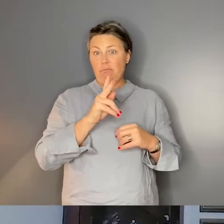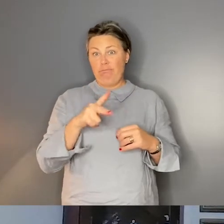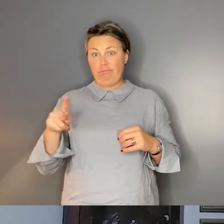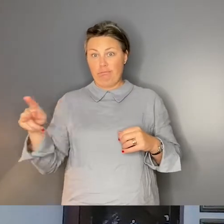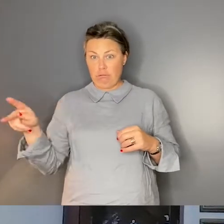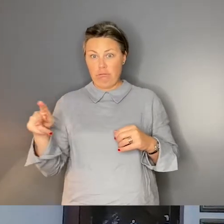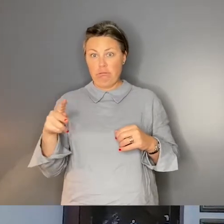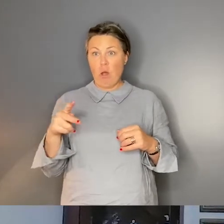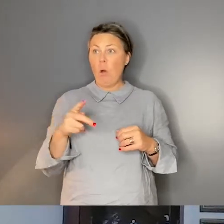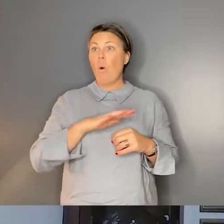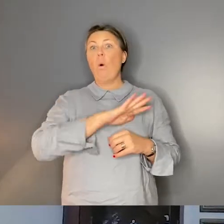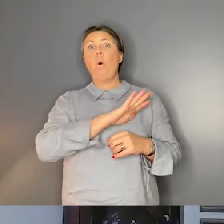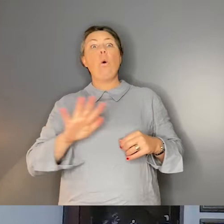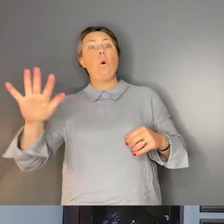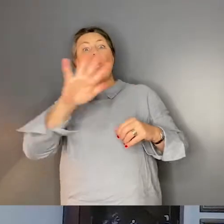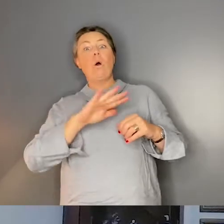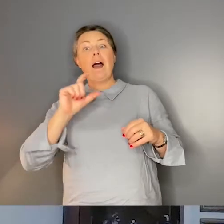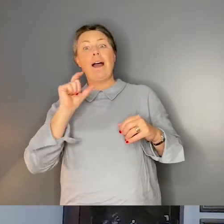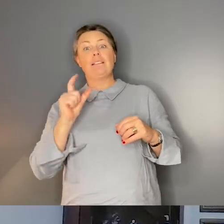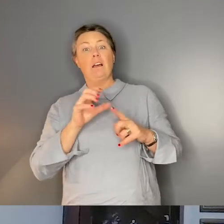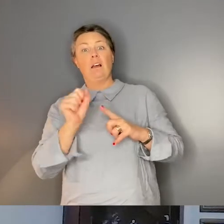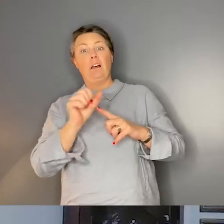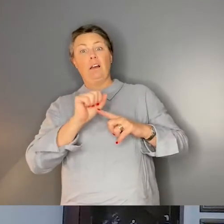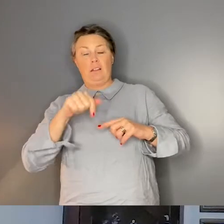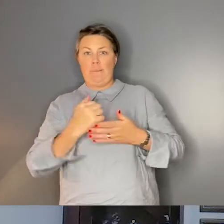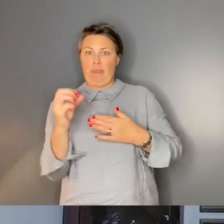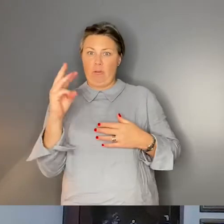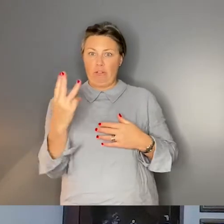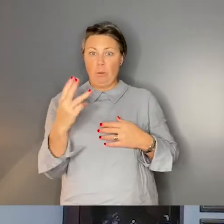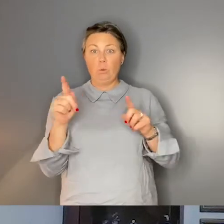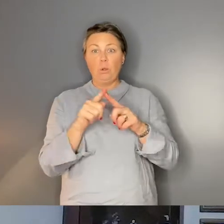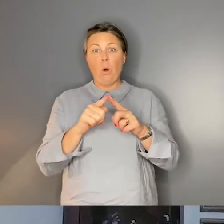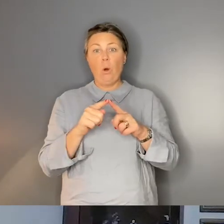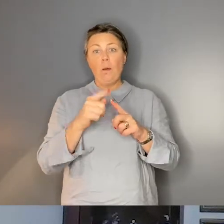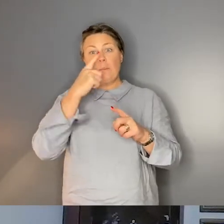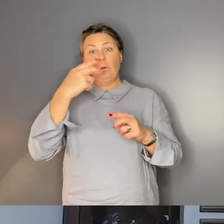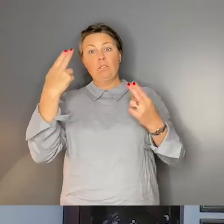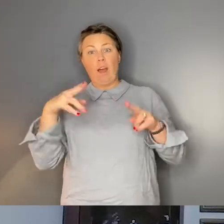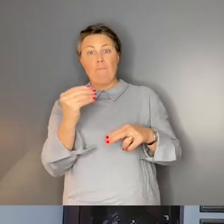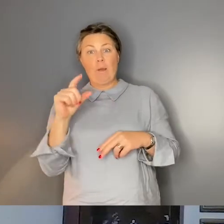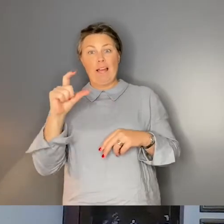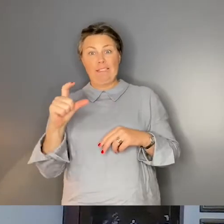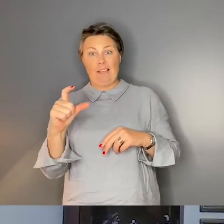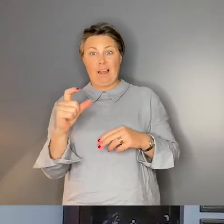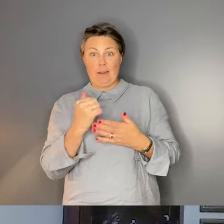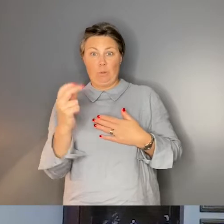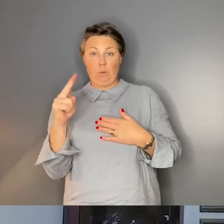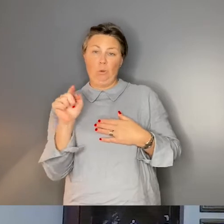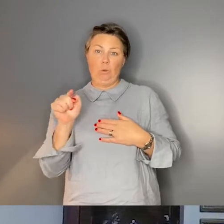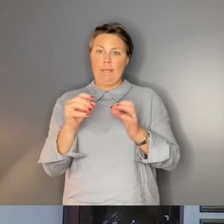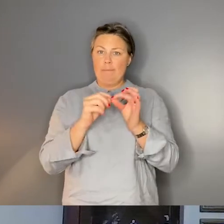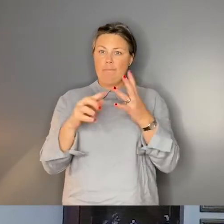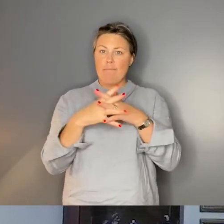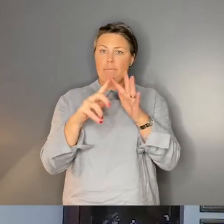in Australia and the second leading cause of death from cancer among people in Australia. But the